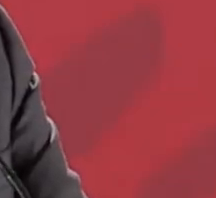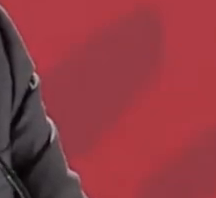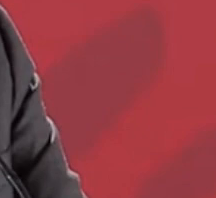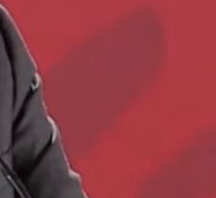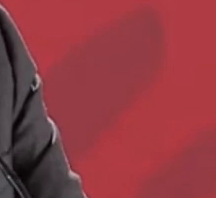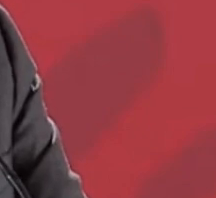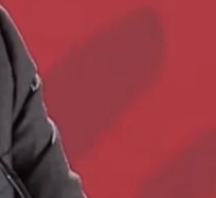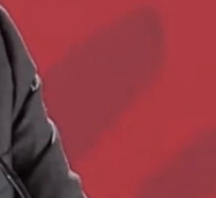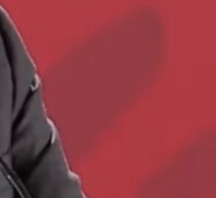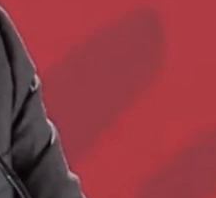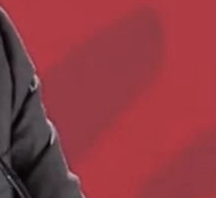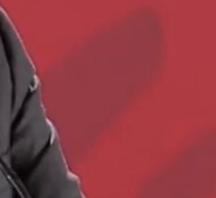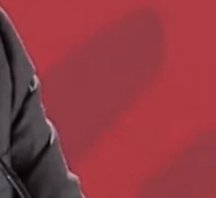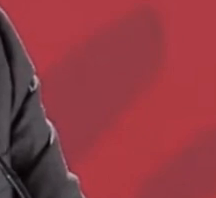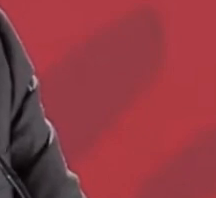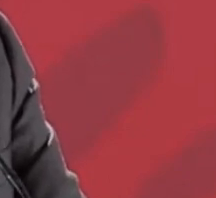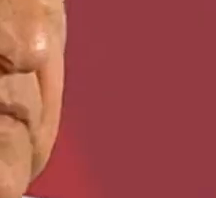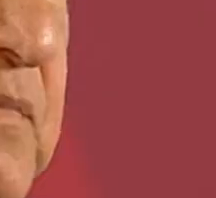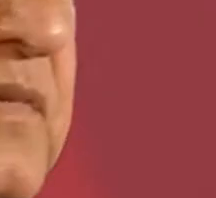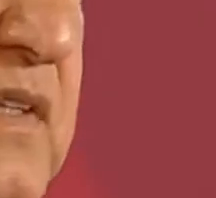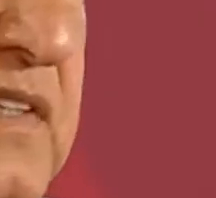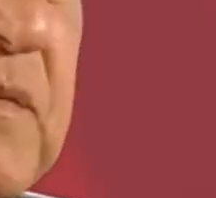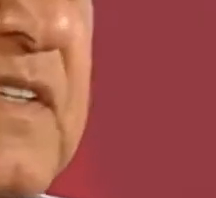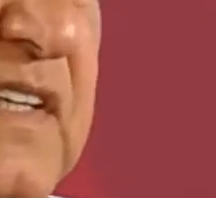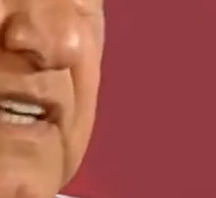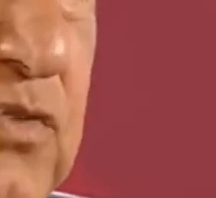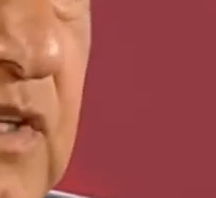benefits the public.